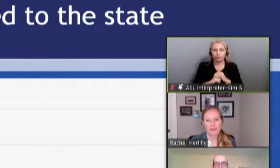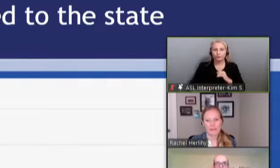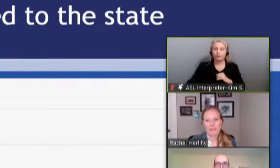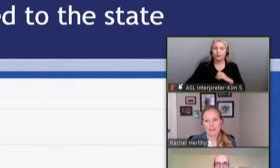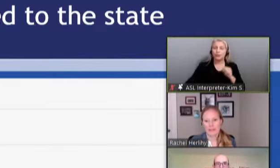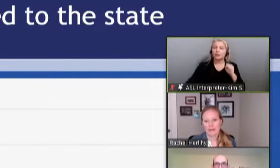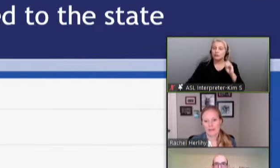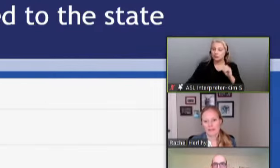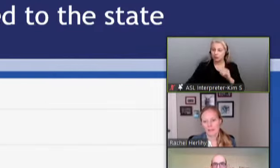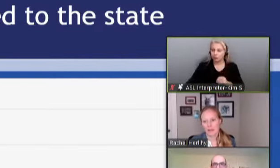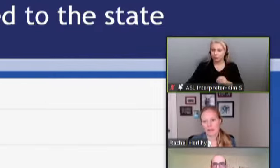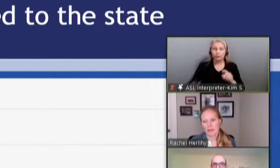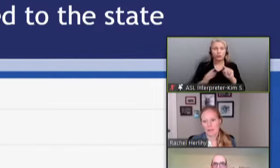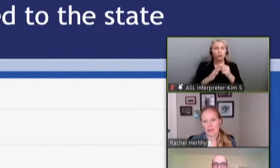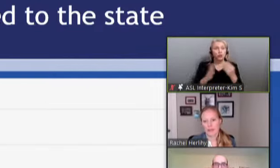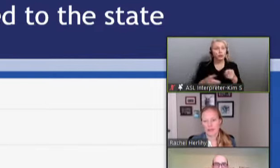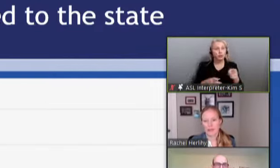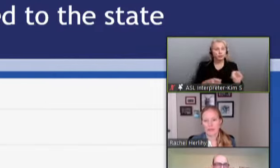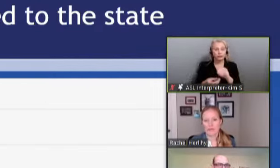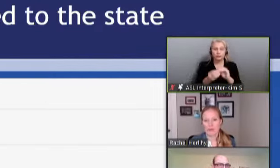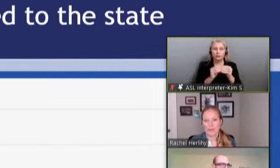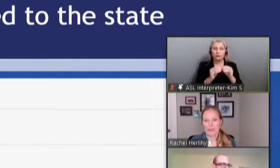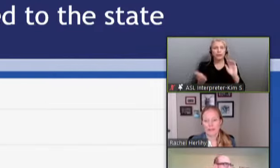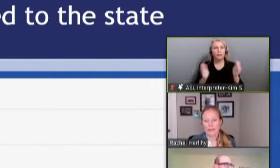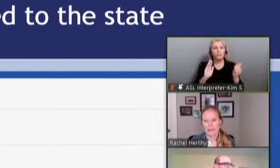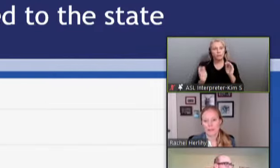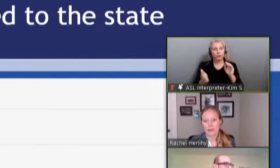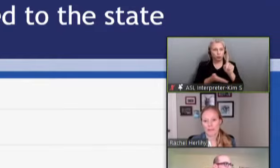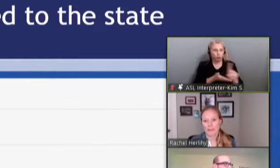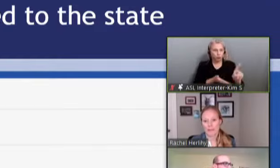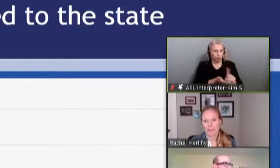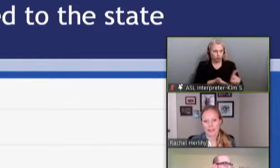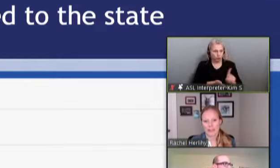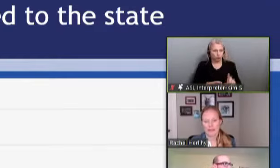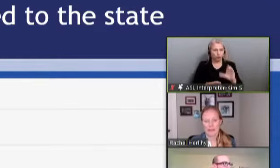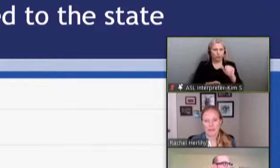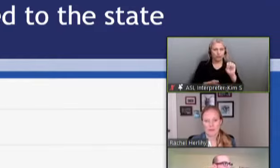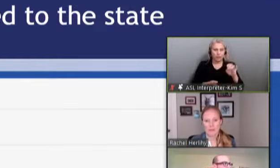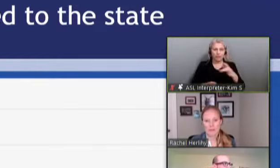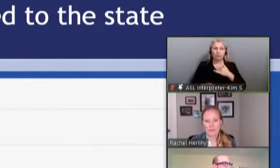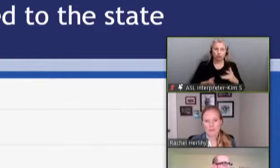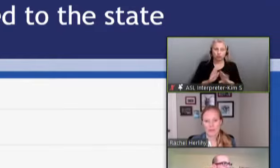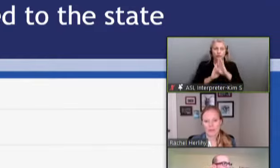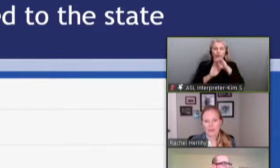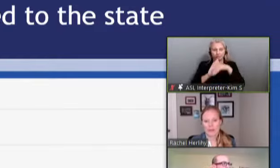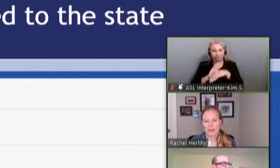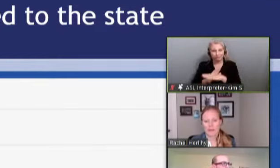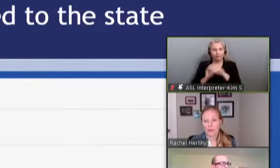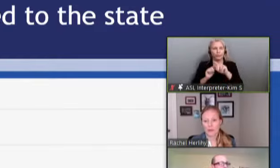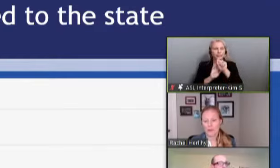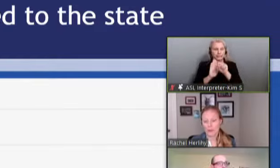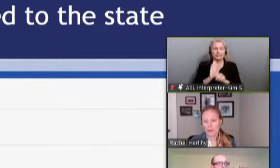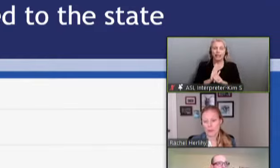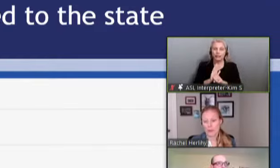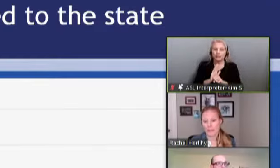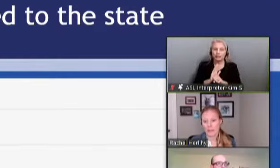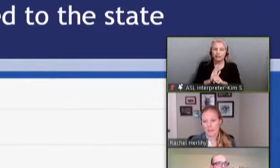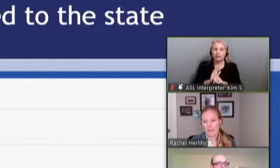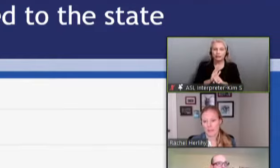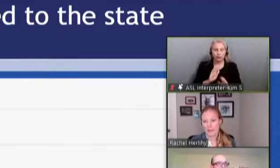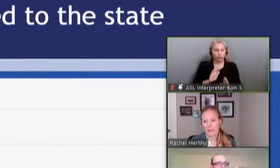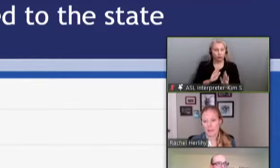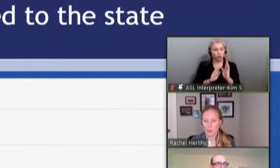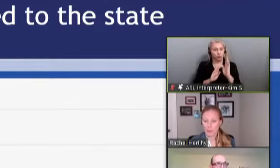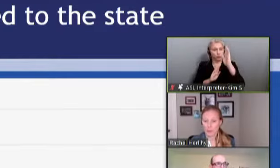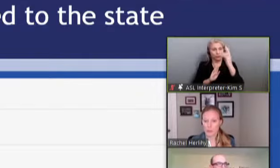All right, so starting here, this is a figure that compares week over week case trends in the state. So each of the vertical bars that